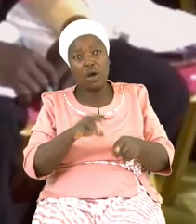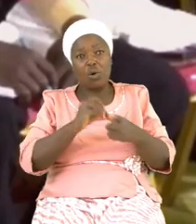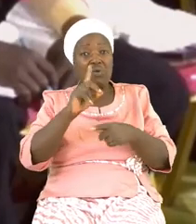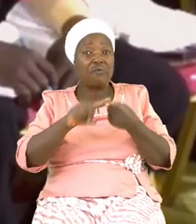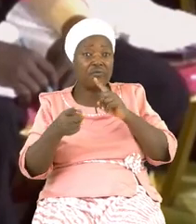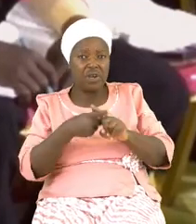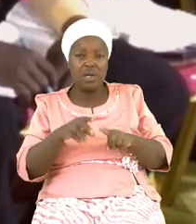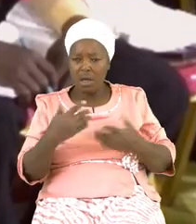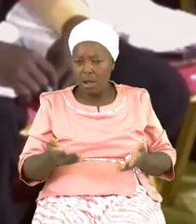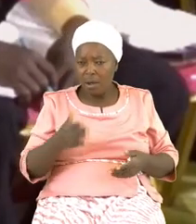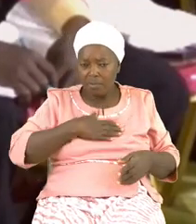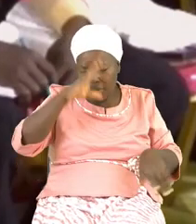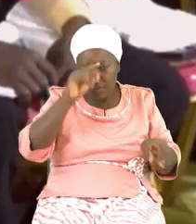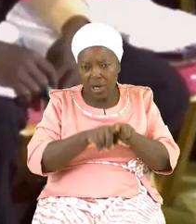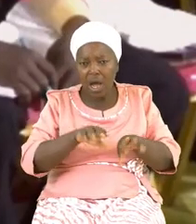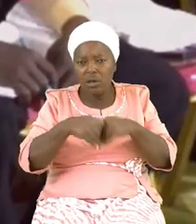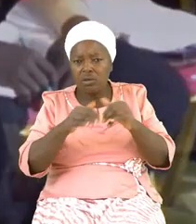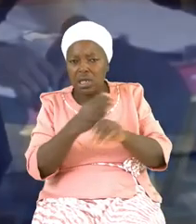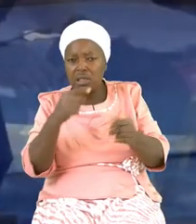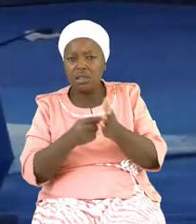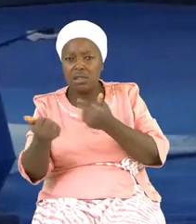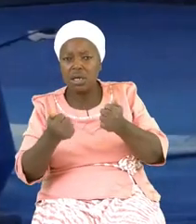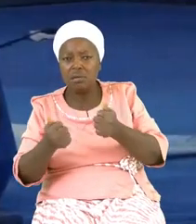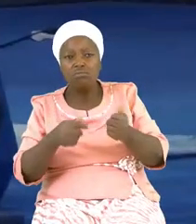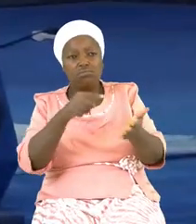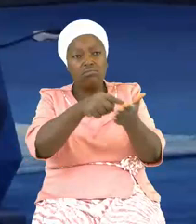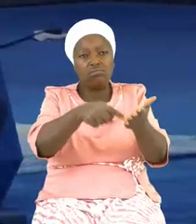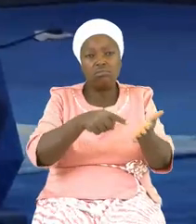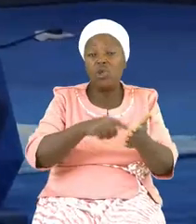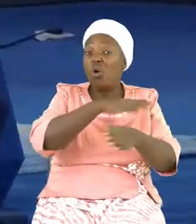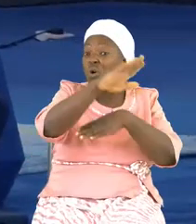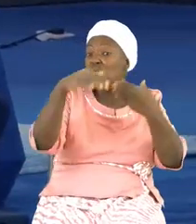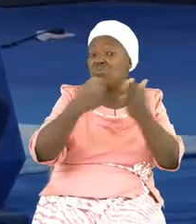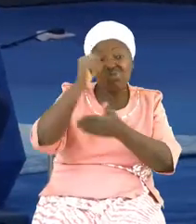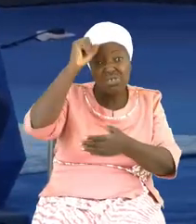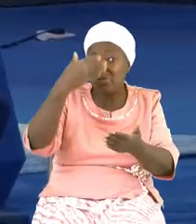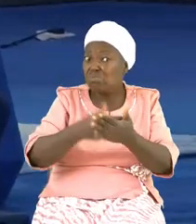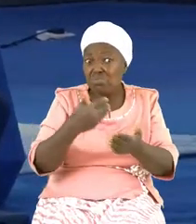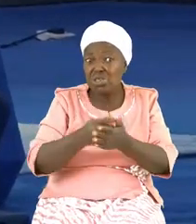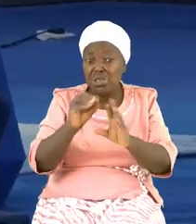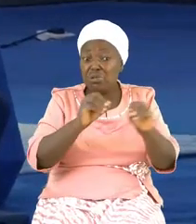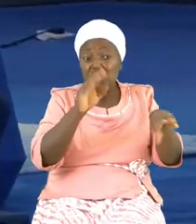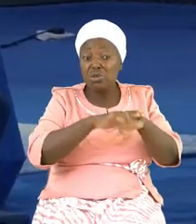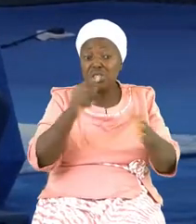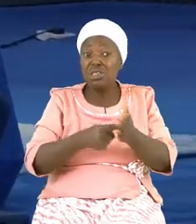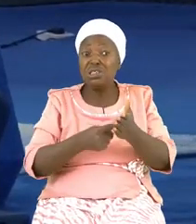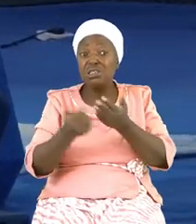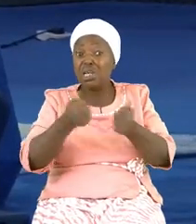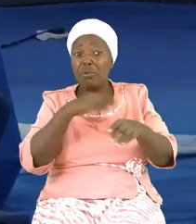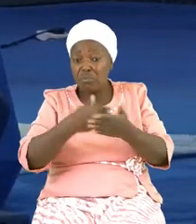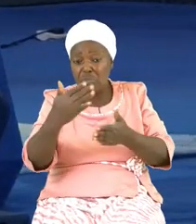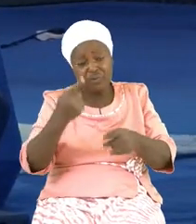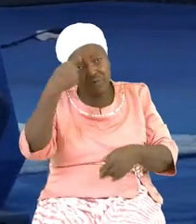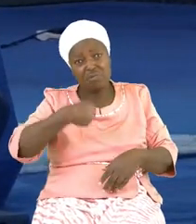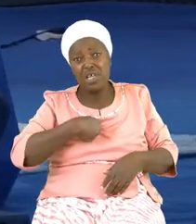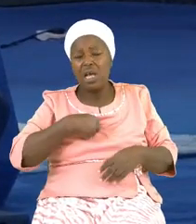this car? So and so, all the savings, he put it on this car and bought it for me. And the same